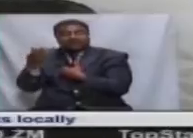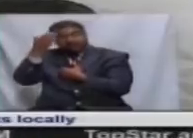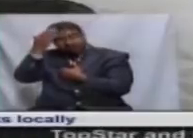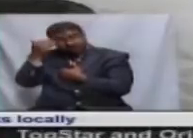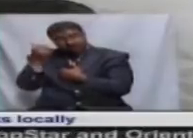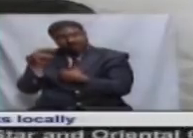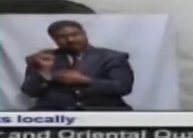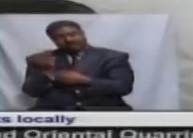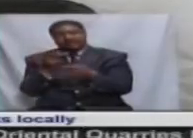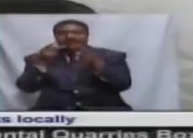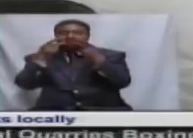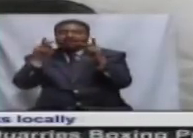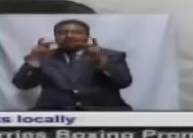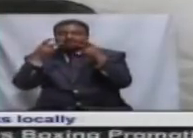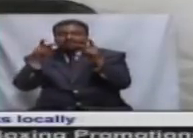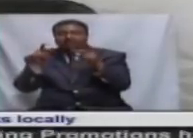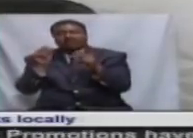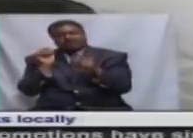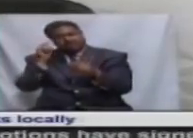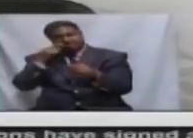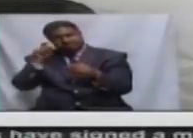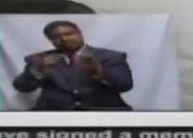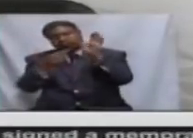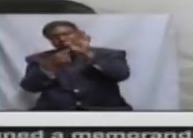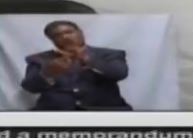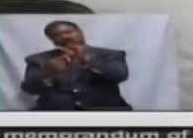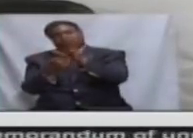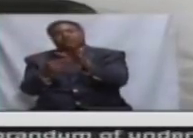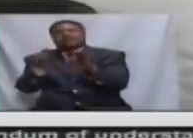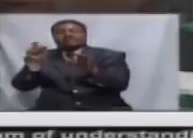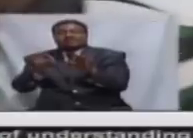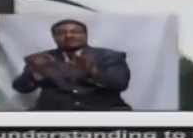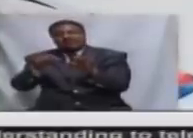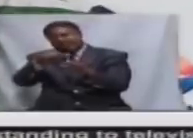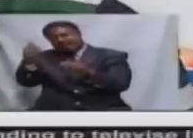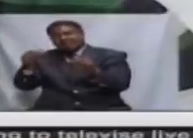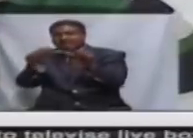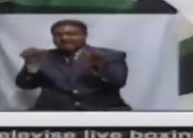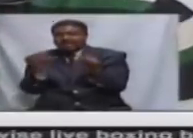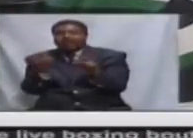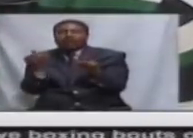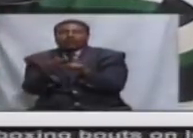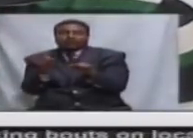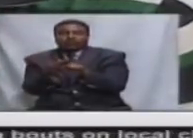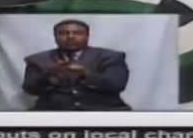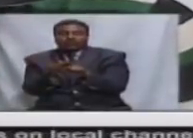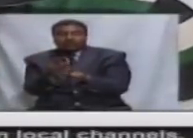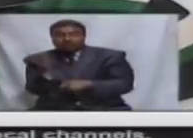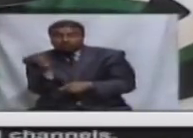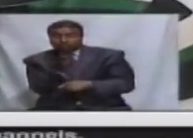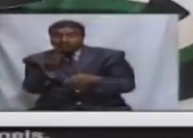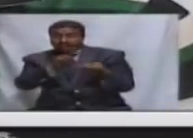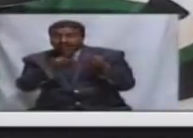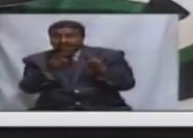trying to get into business. They don't know how to go about business. They will come to know. It